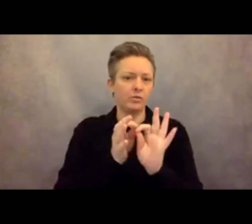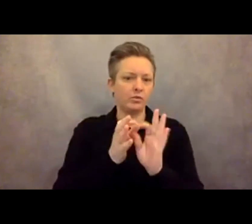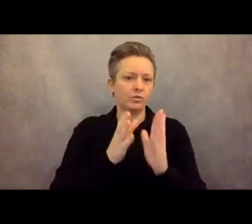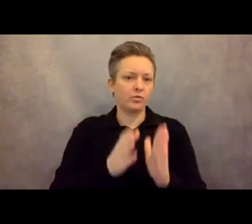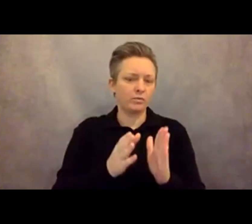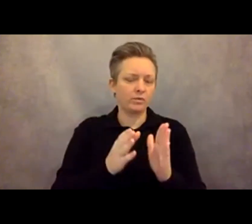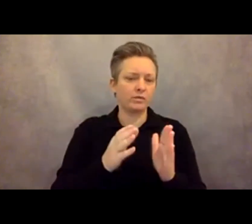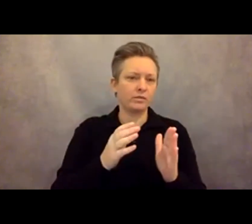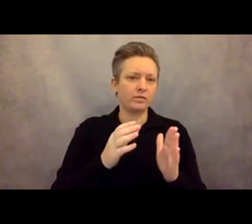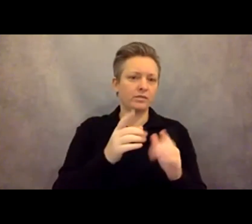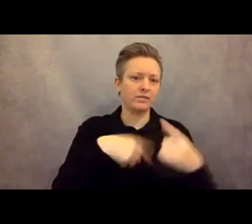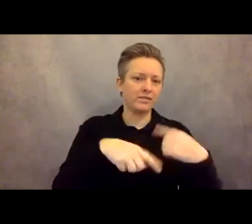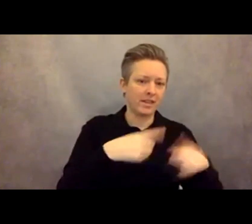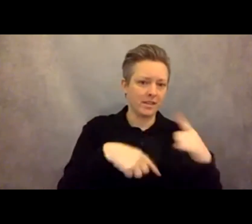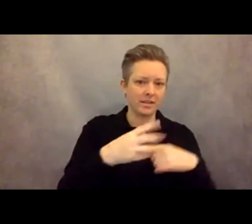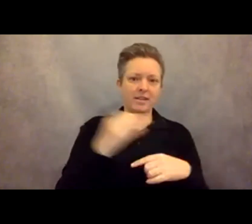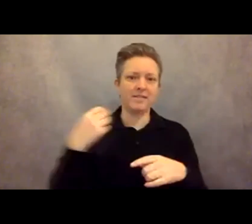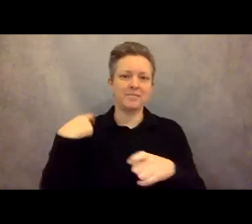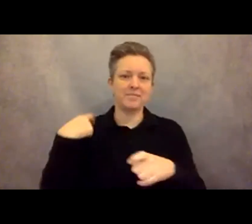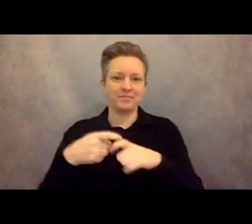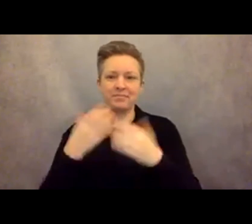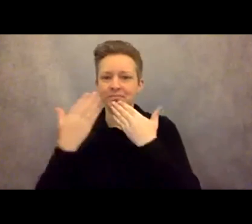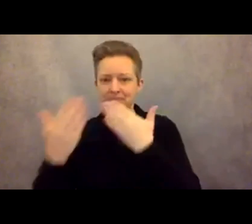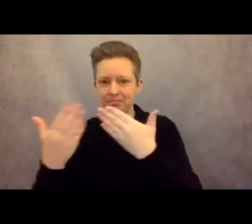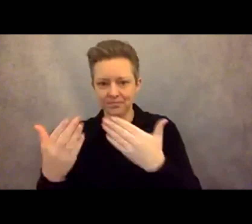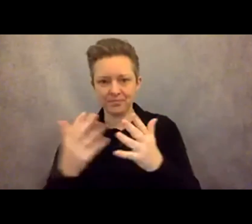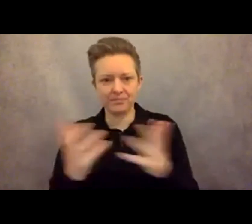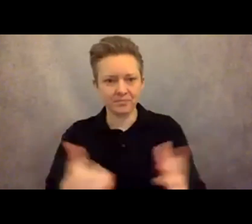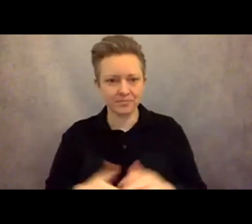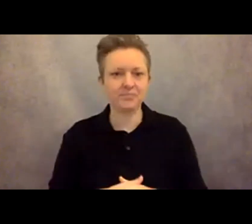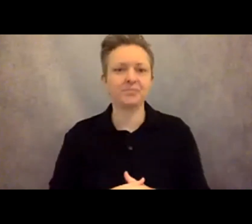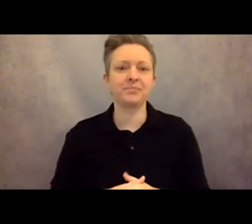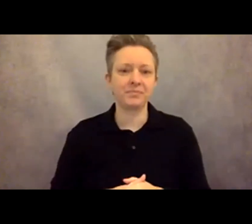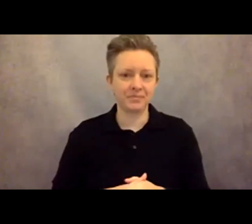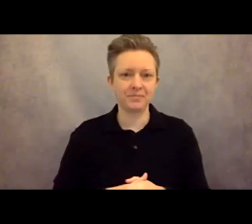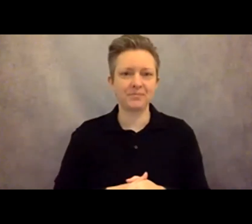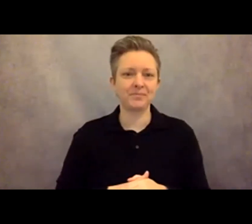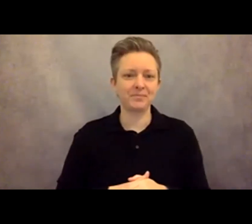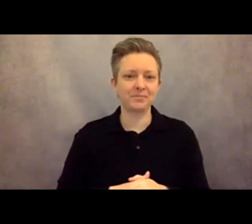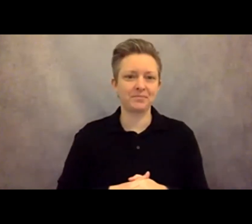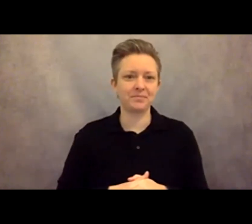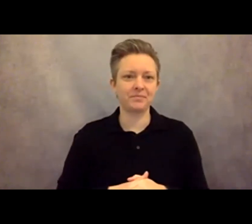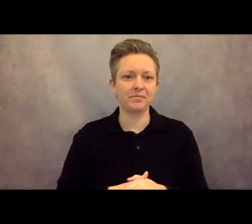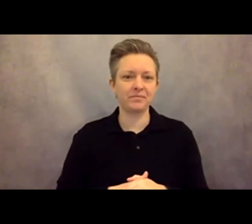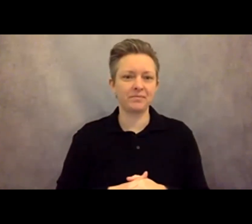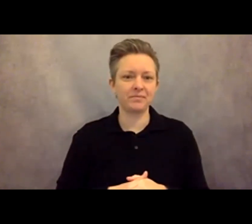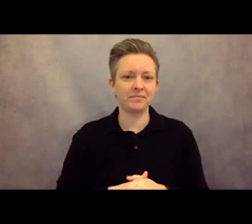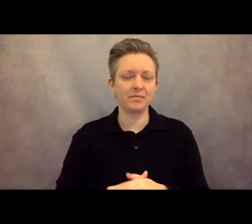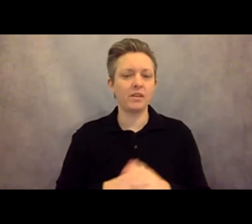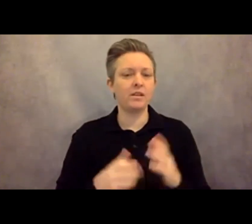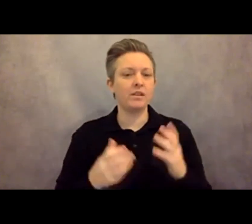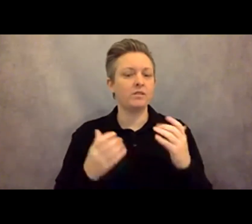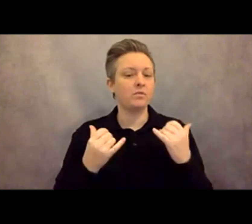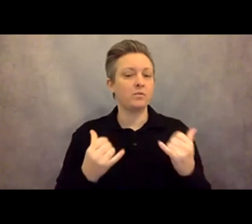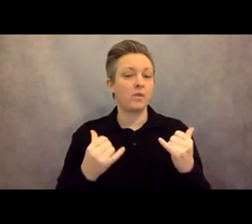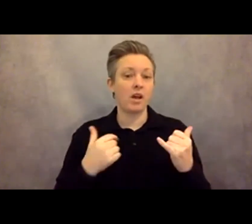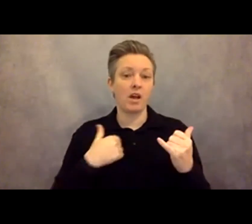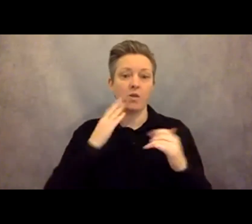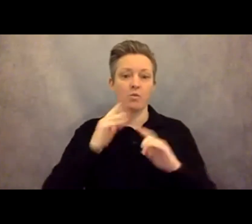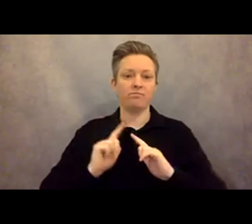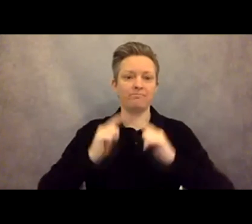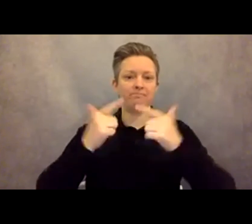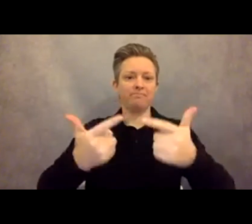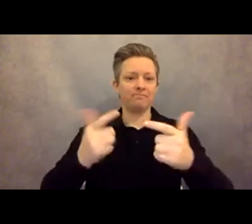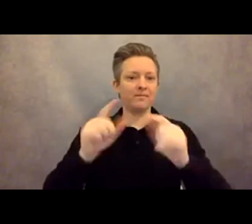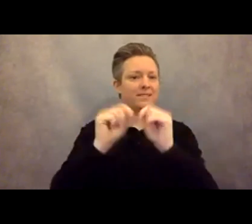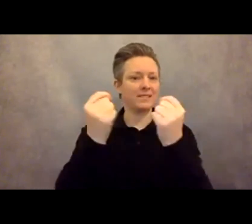all our translators. And I'm going to go ahead and turn it back over to our team, but I really appreciate you all